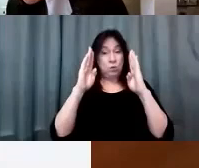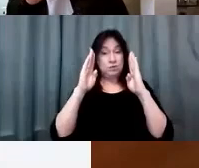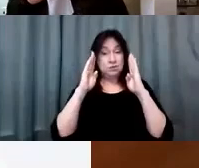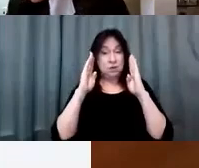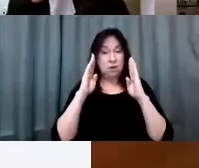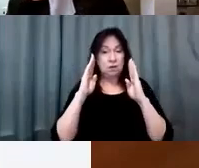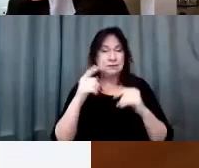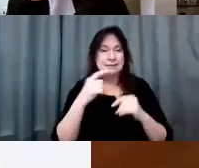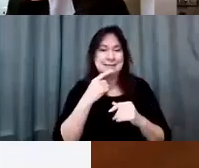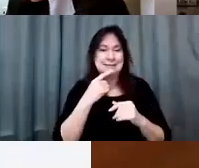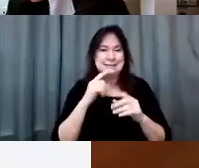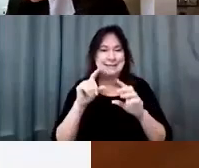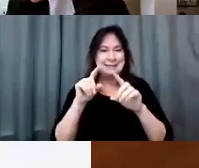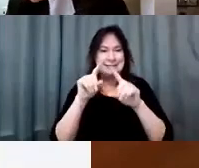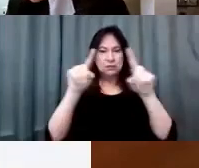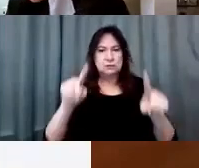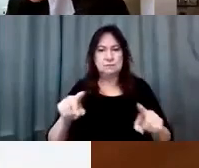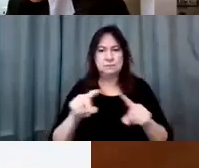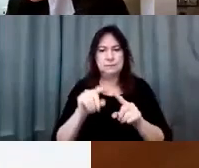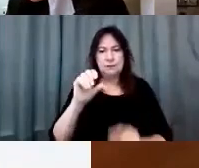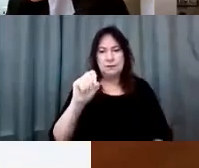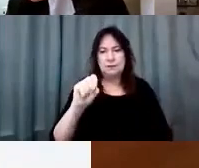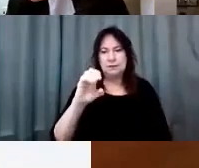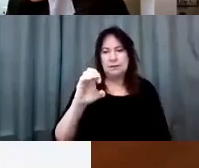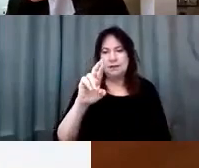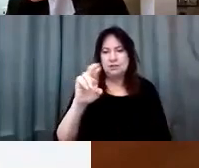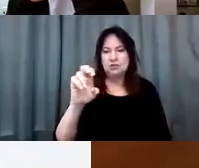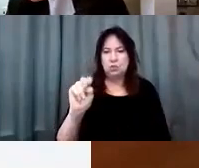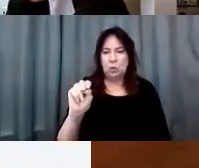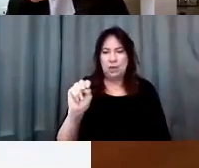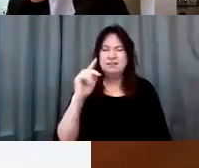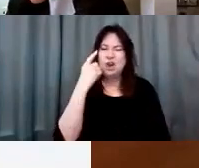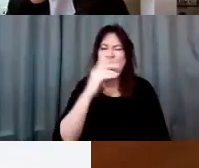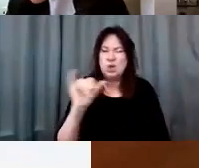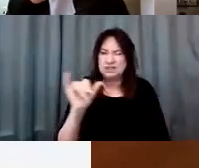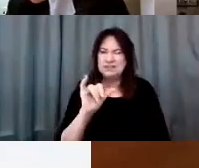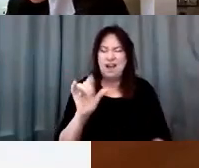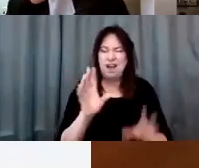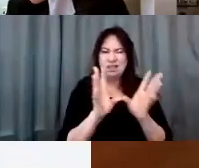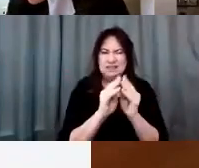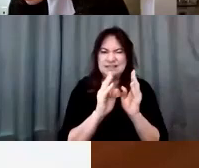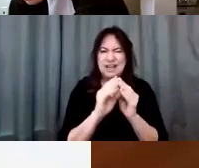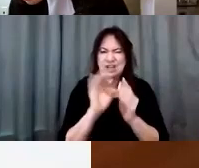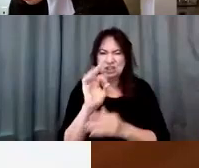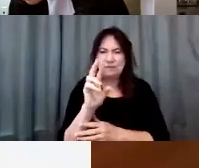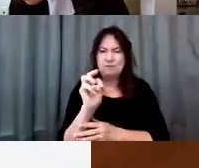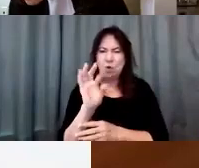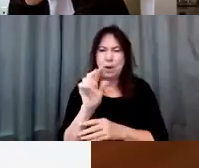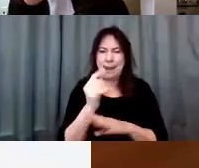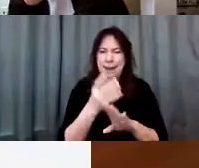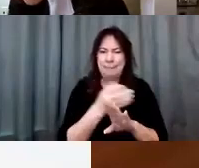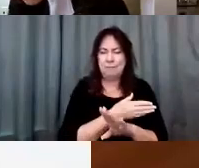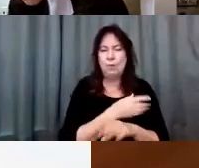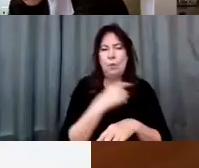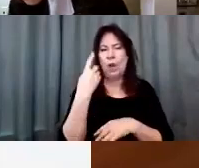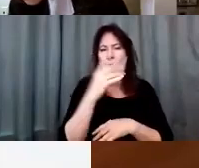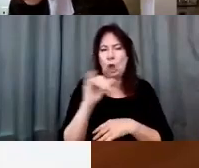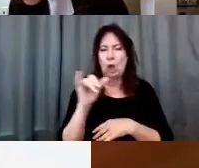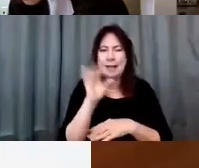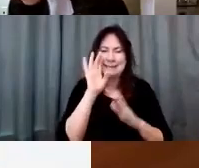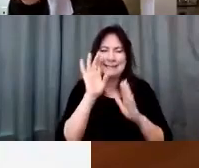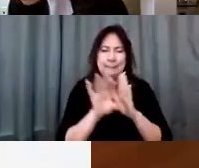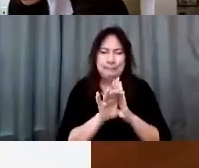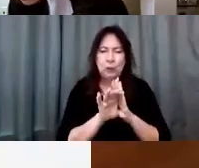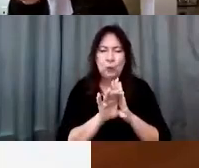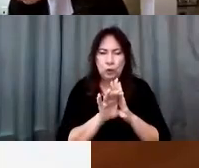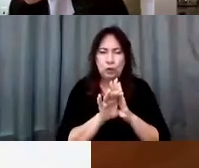says screen. It has a similar icon as the session format prior to this one, where it looks like a computer monitor